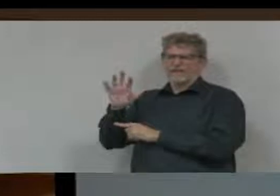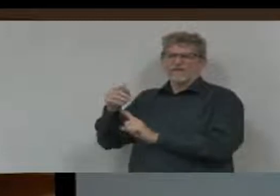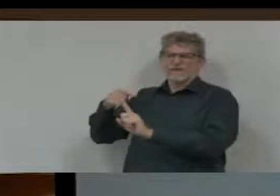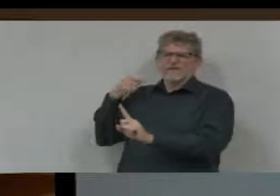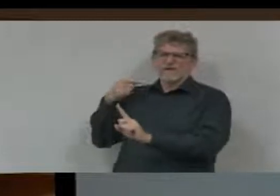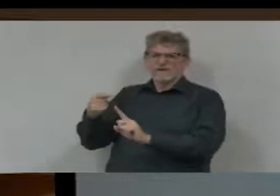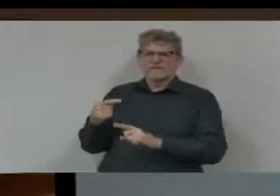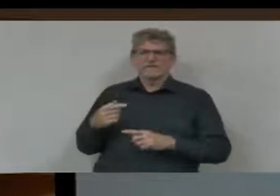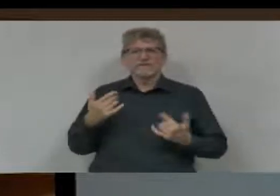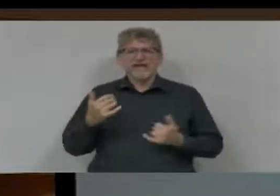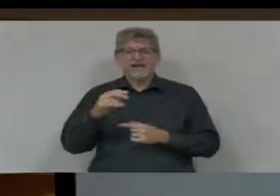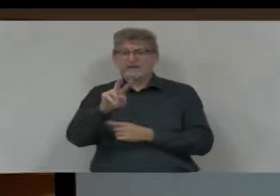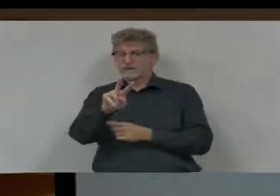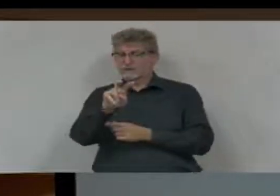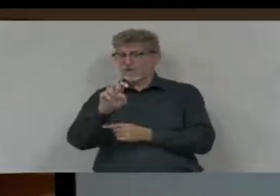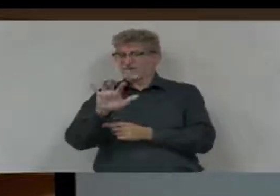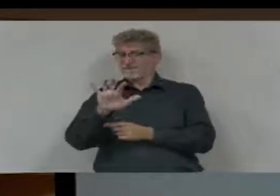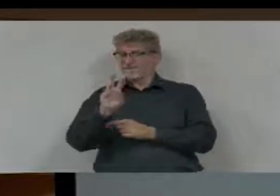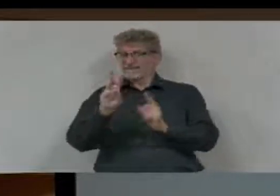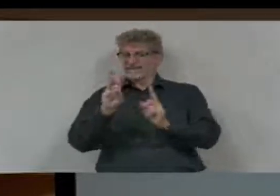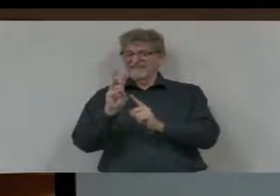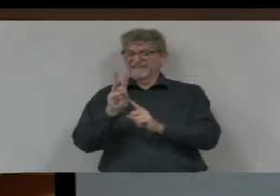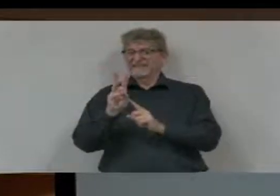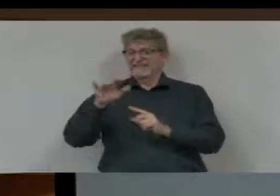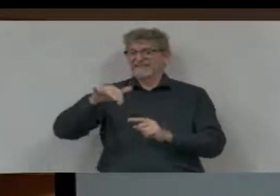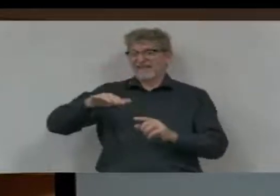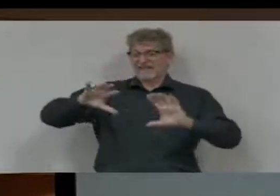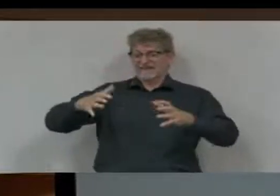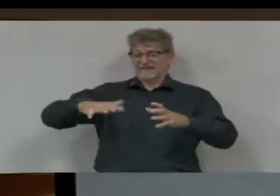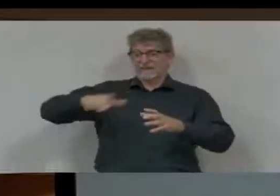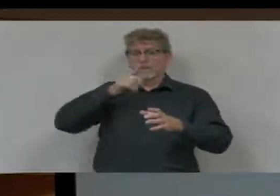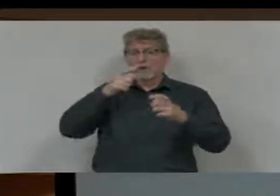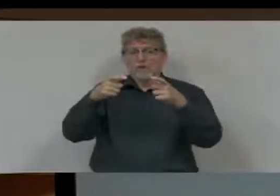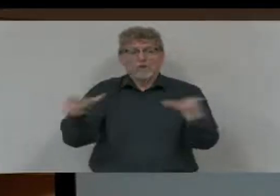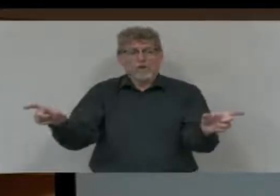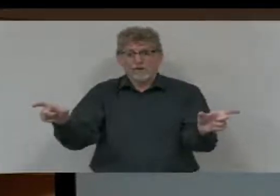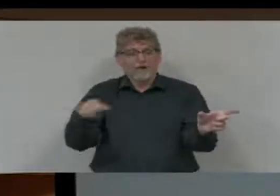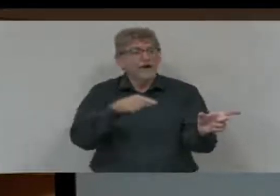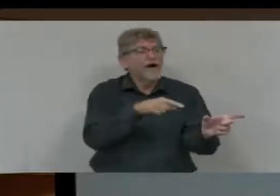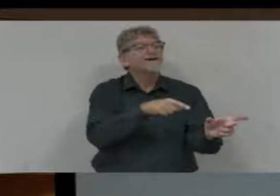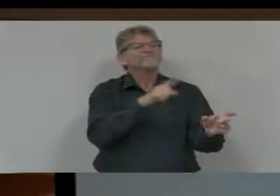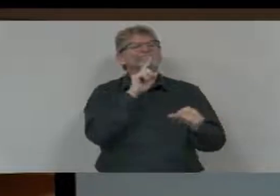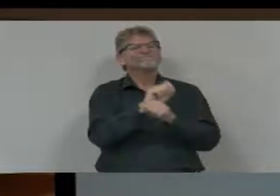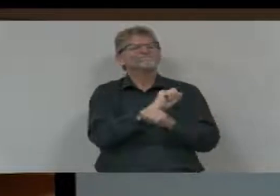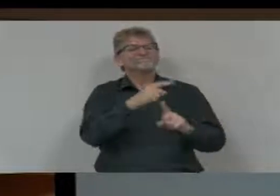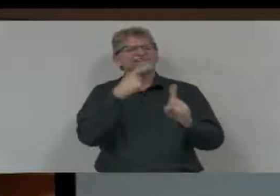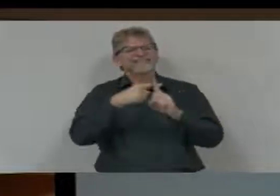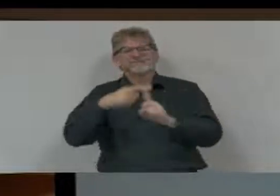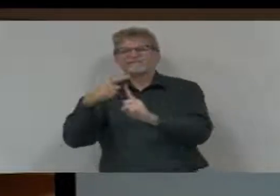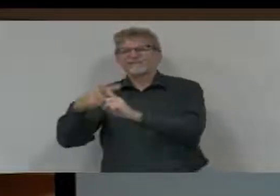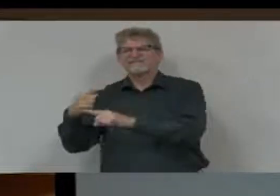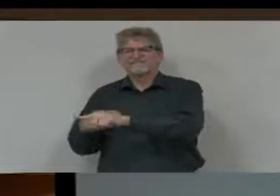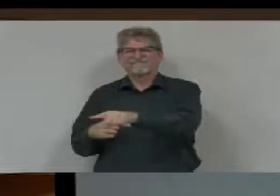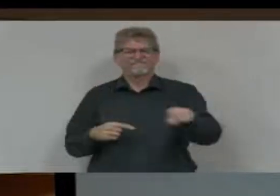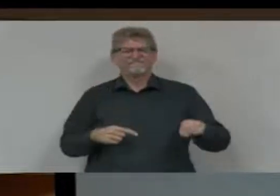256 of the individuals who were quarantined ended up testing positive during their quarantine period.